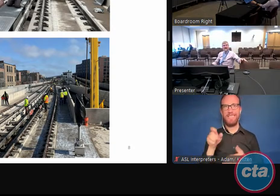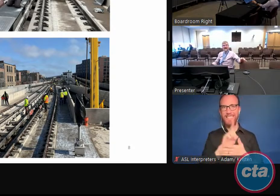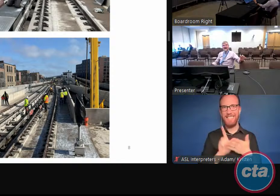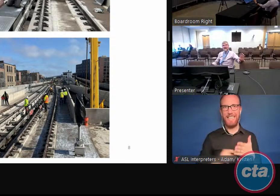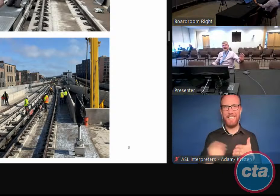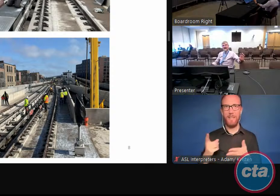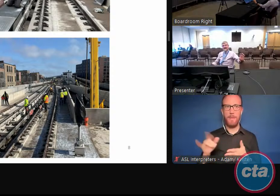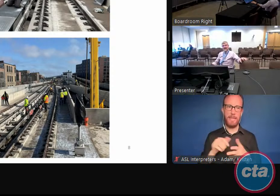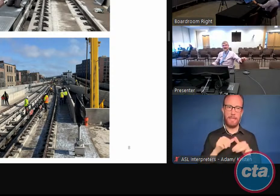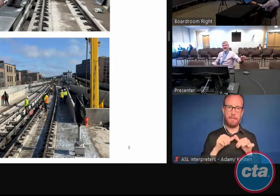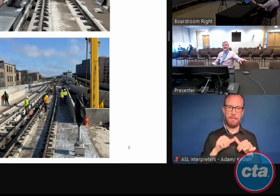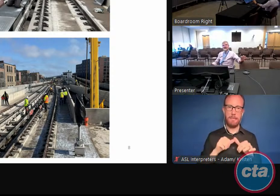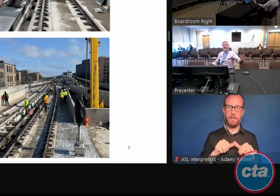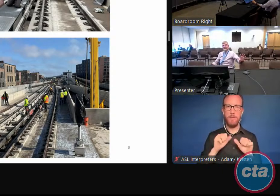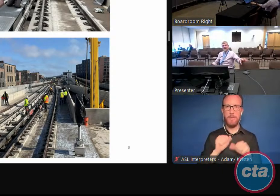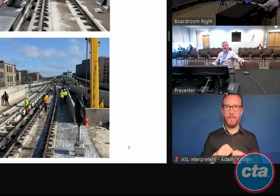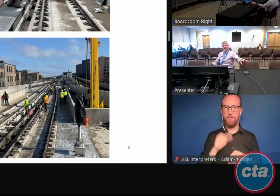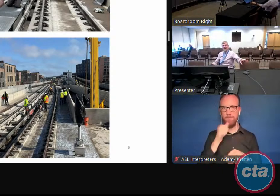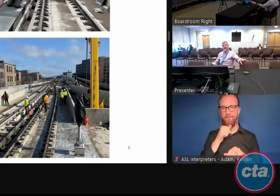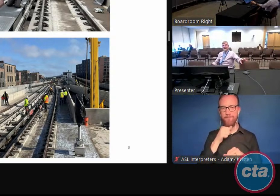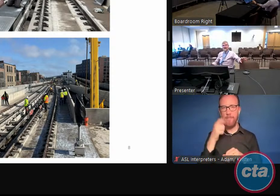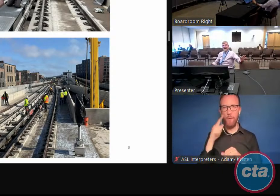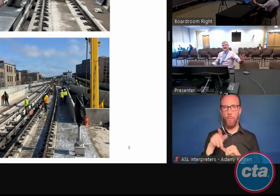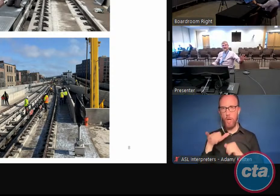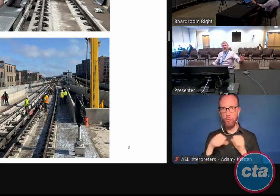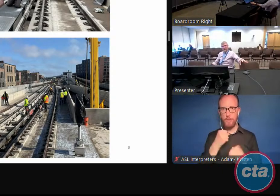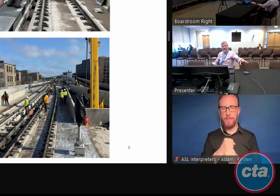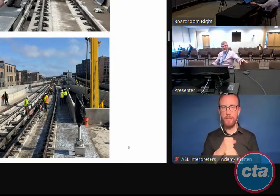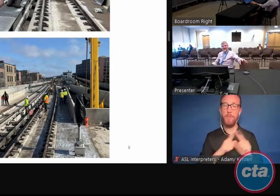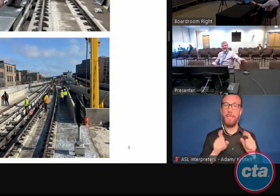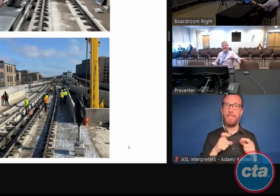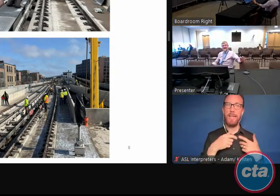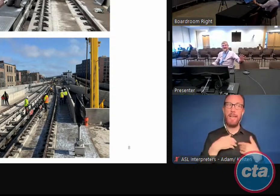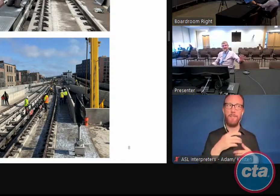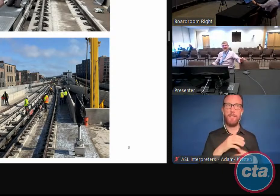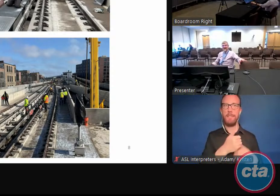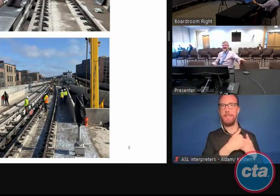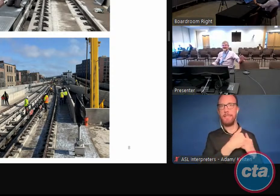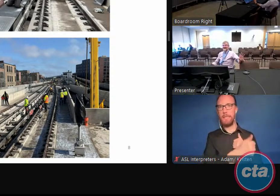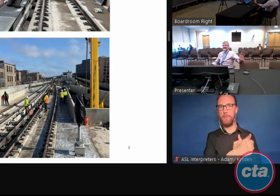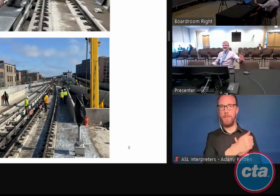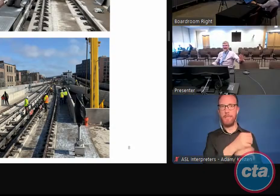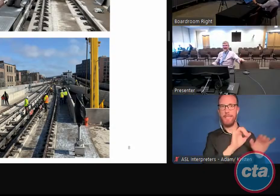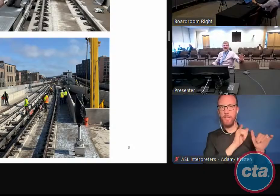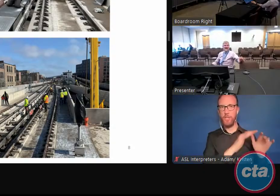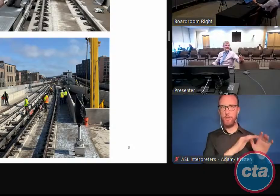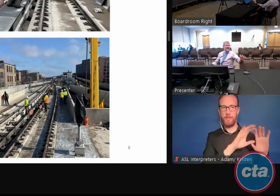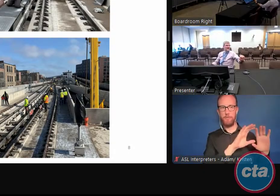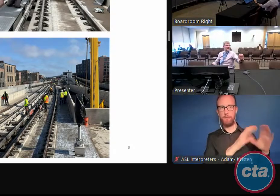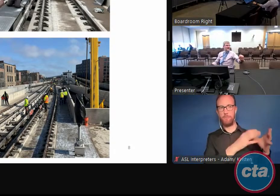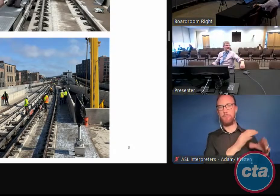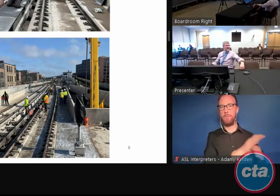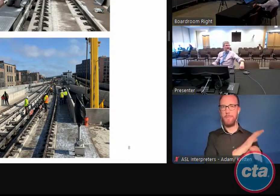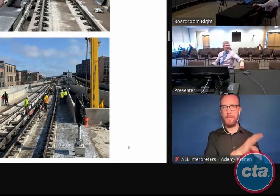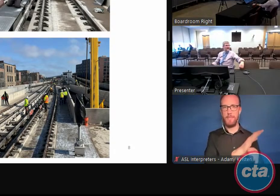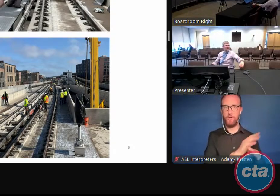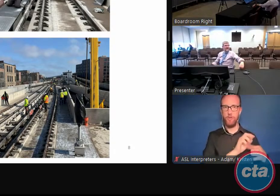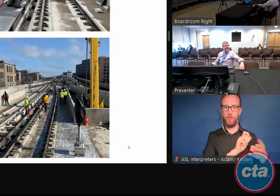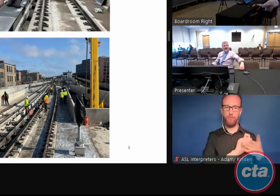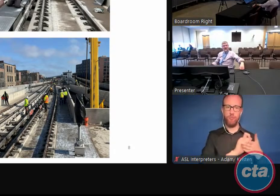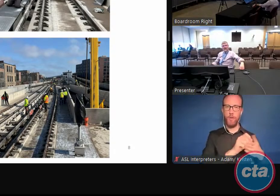100 years, they had to bring on a separate engineering firm to write a report that actually certifies that the design meets the 100-year service